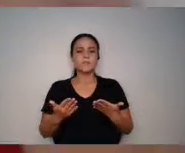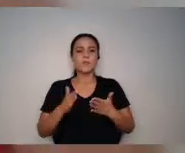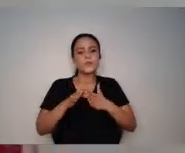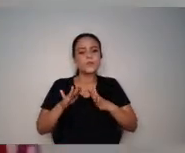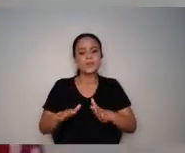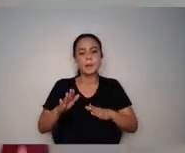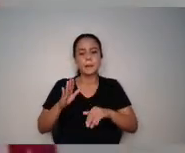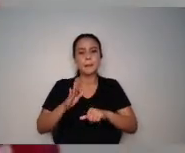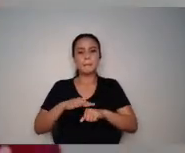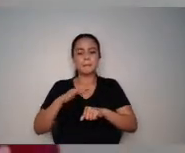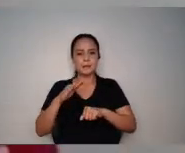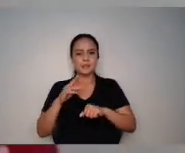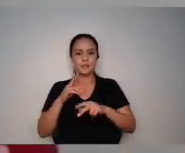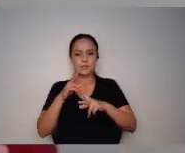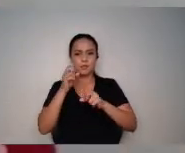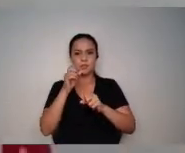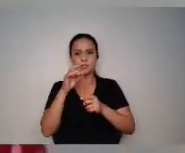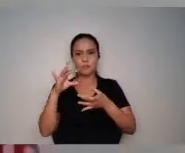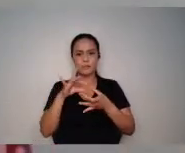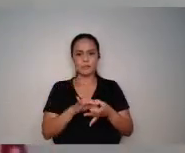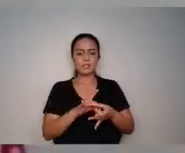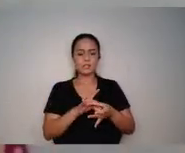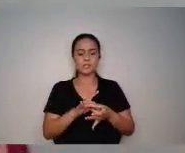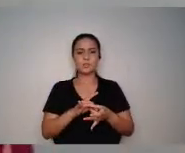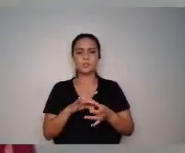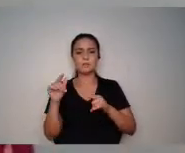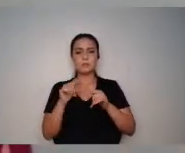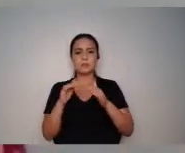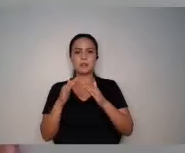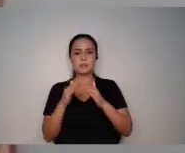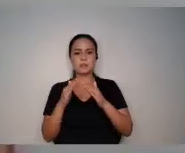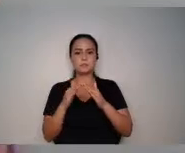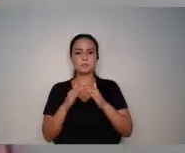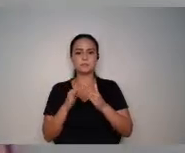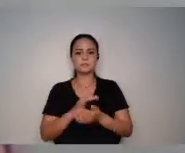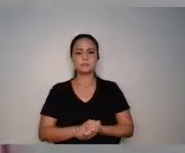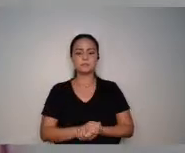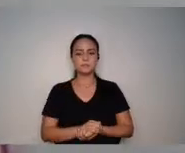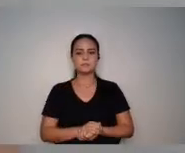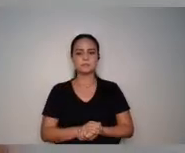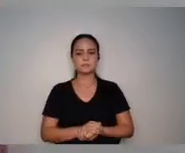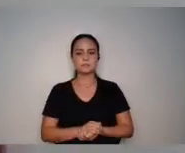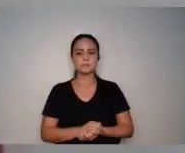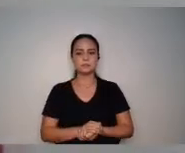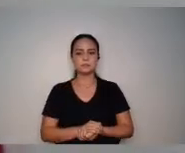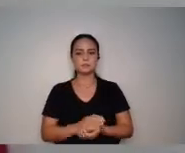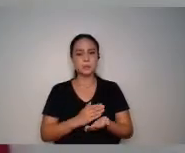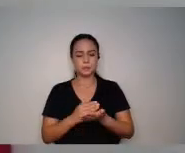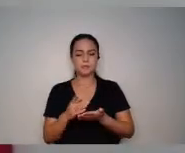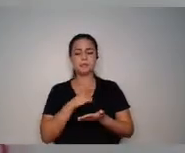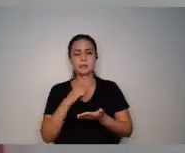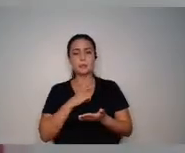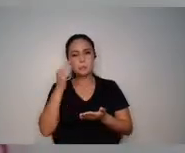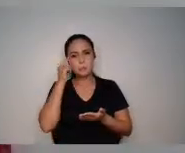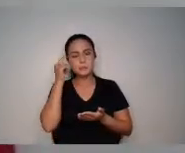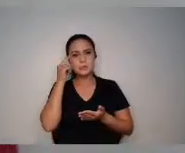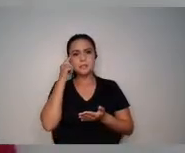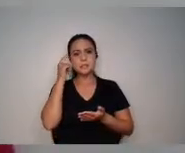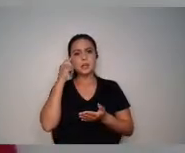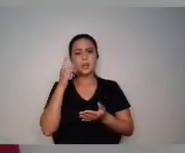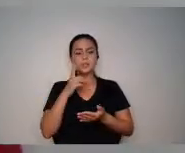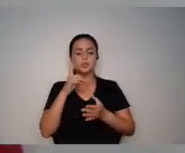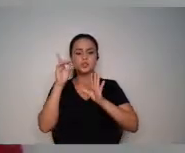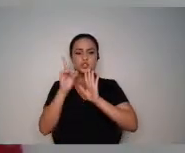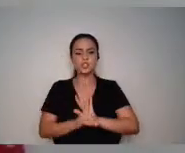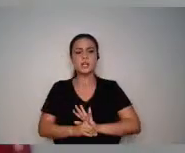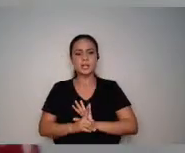didn't fulfill his target. So he receives a message and say, what are you going to do to get to the target? So we have to